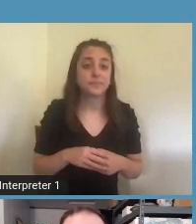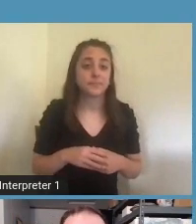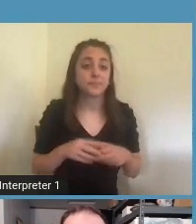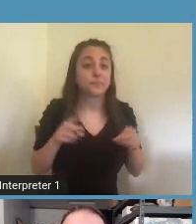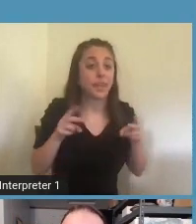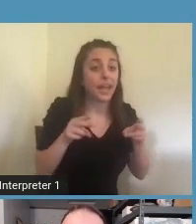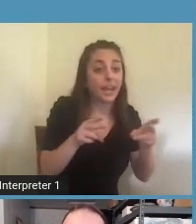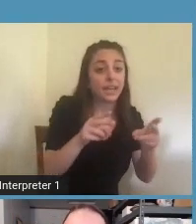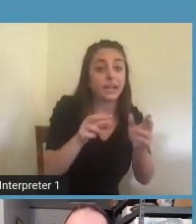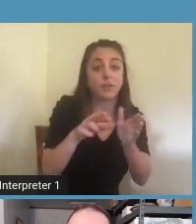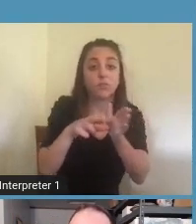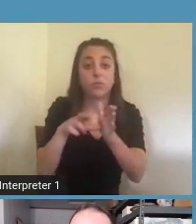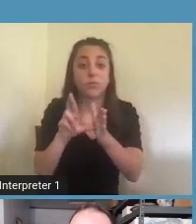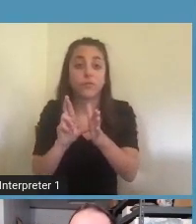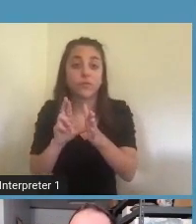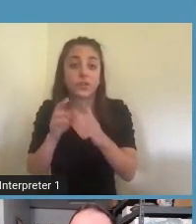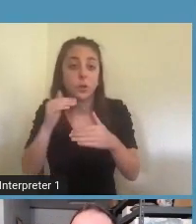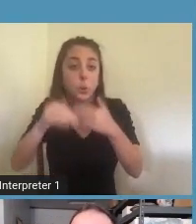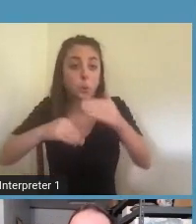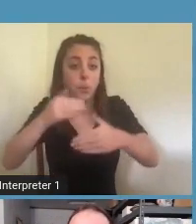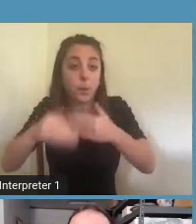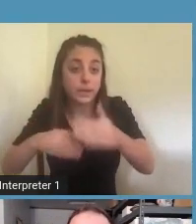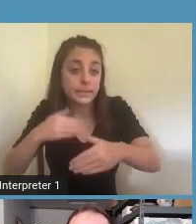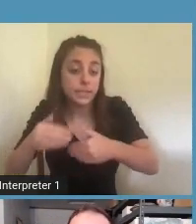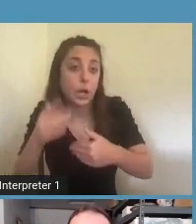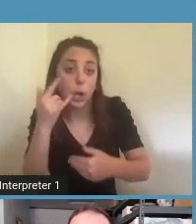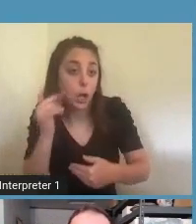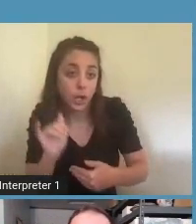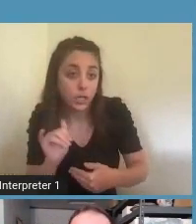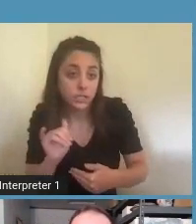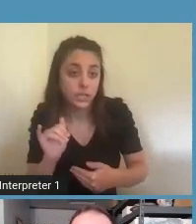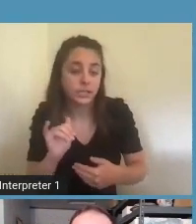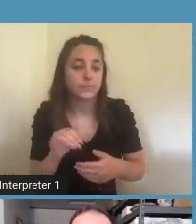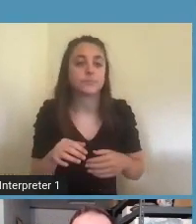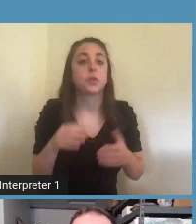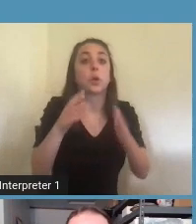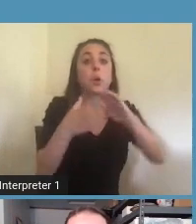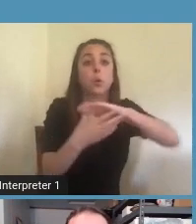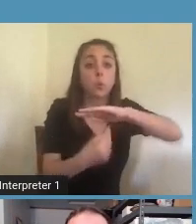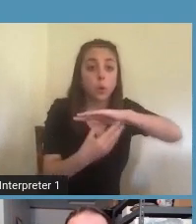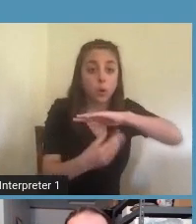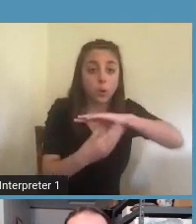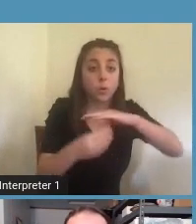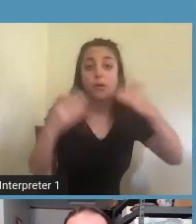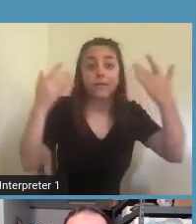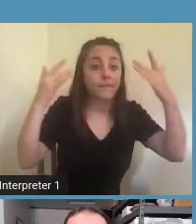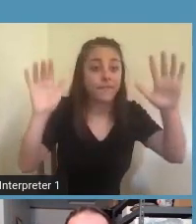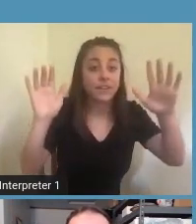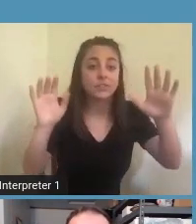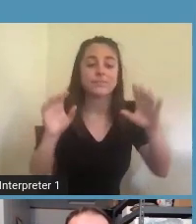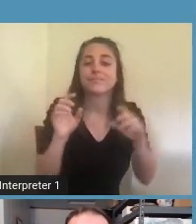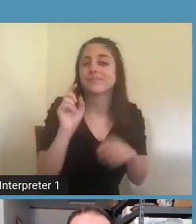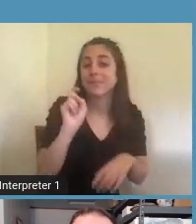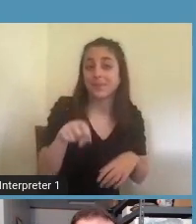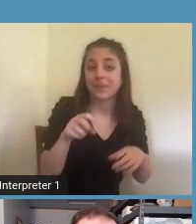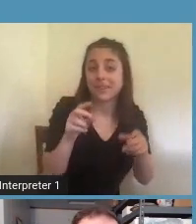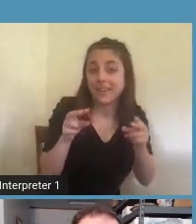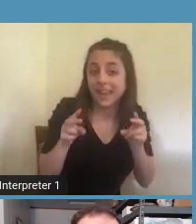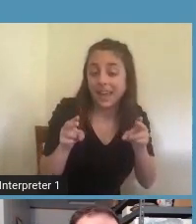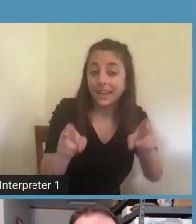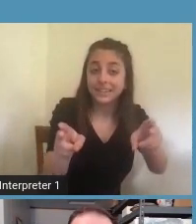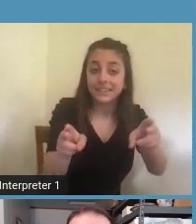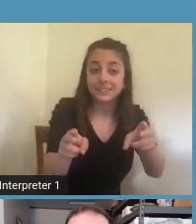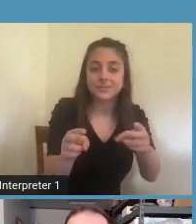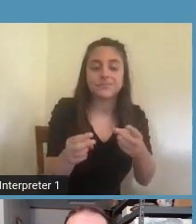the editing and review process, once you record your videos and you need to dump it into a software editor. Speaking of